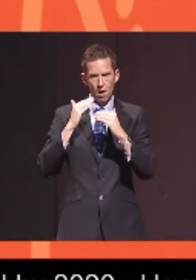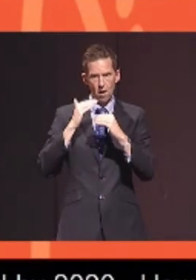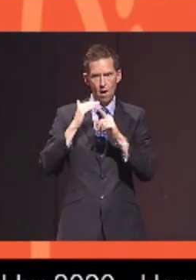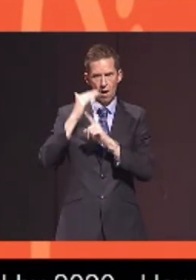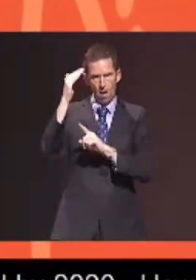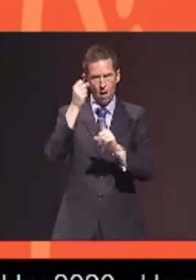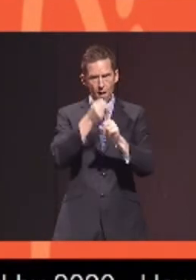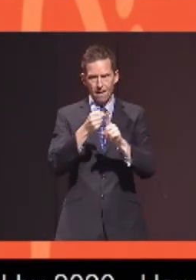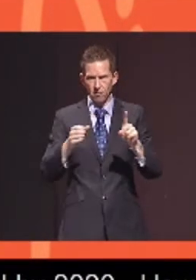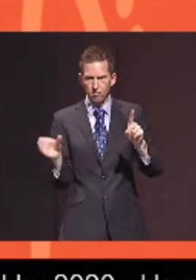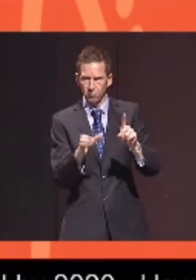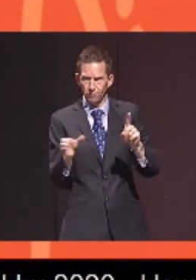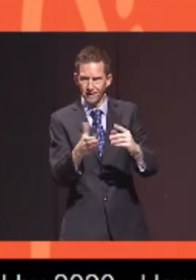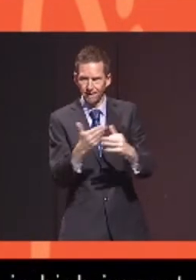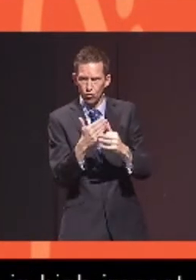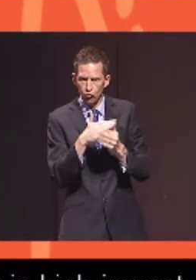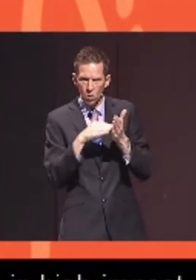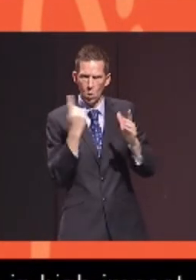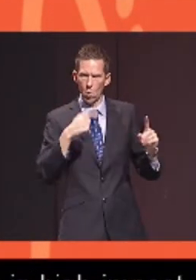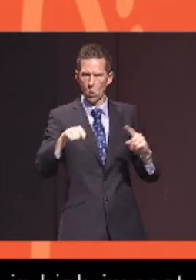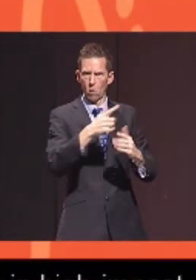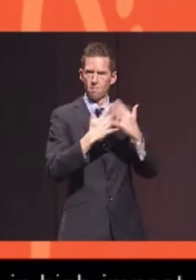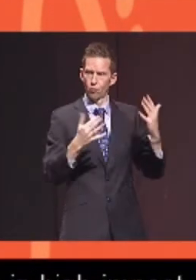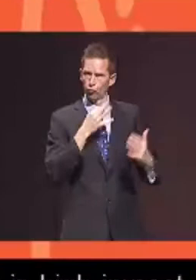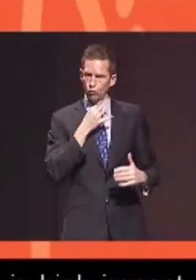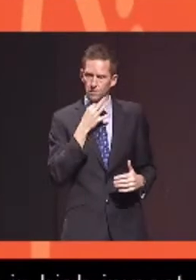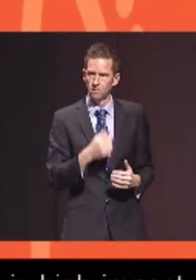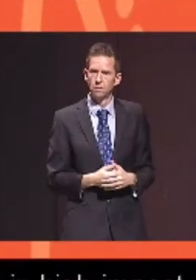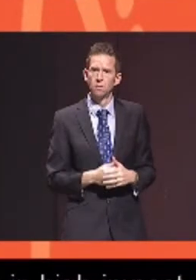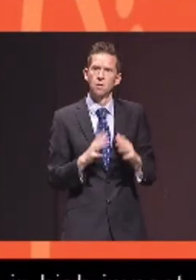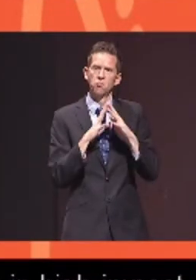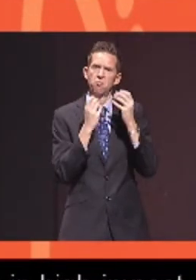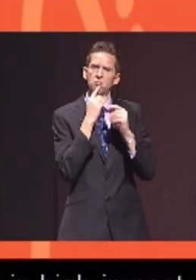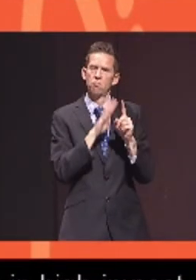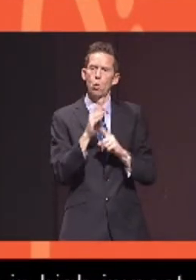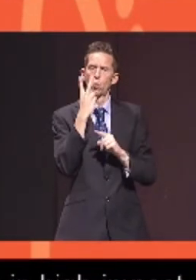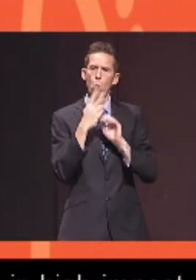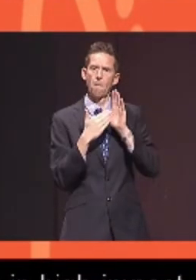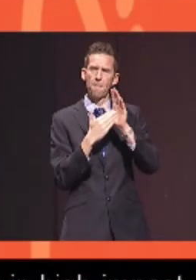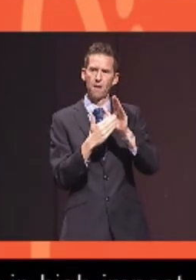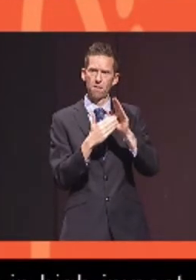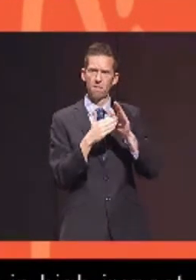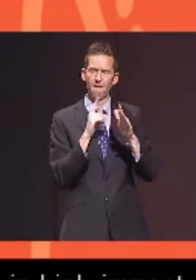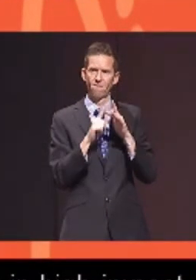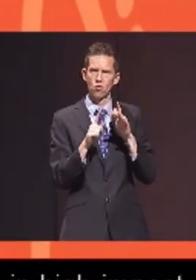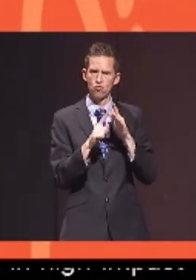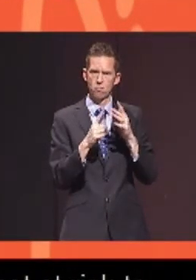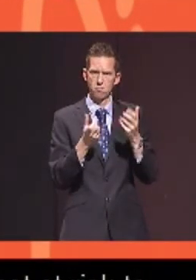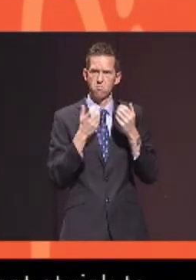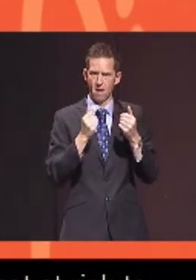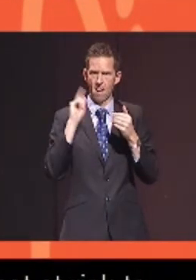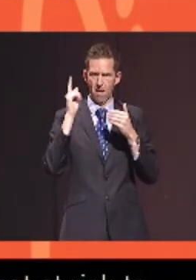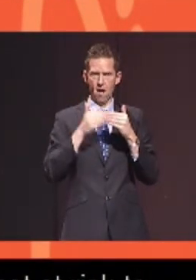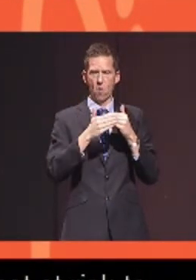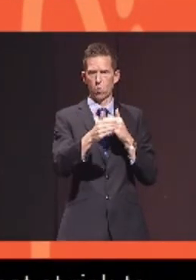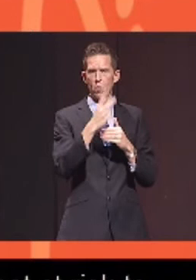interventions that target adolescents most at risk to avert an estimated 2 million new infections among adolescents between